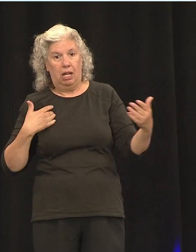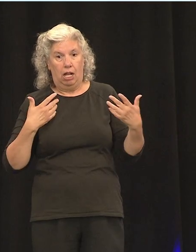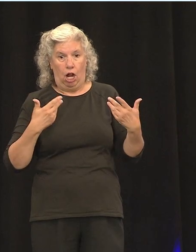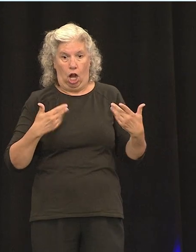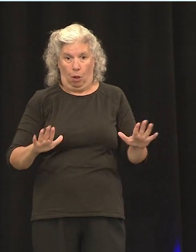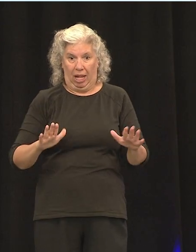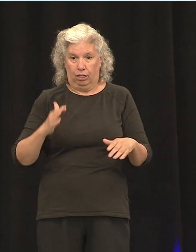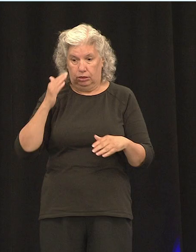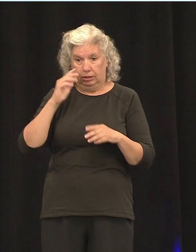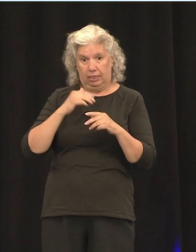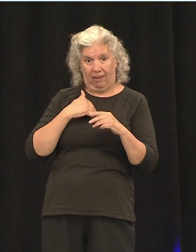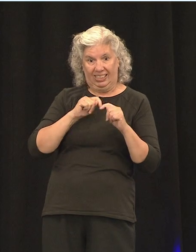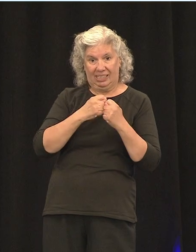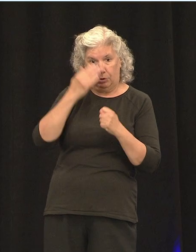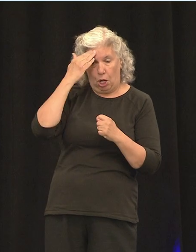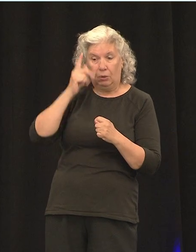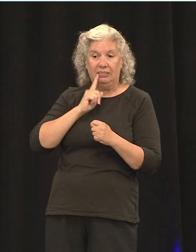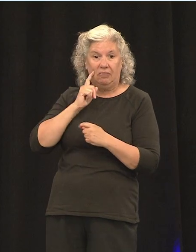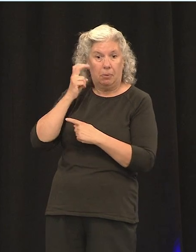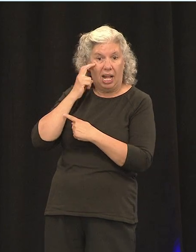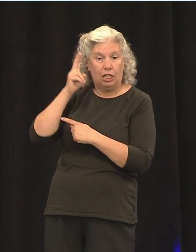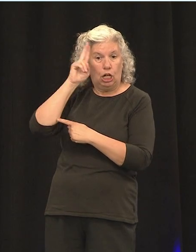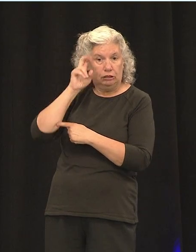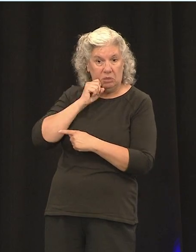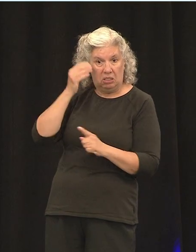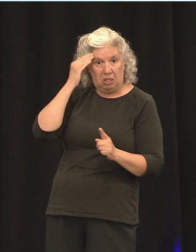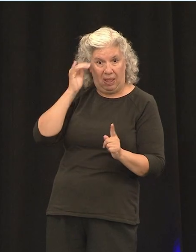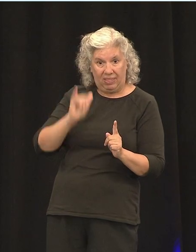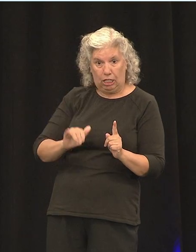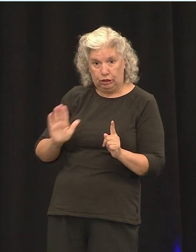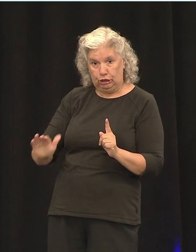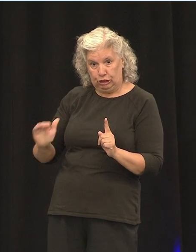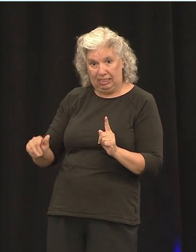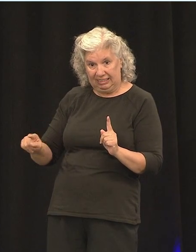deafblindness and the needs about that particular child, it can really help.